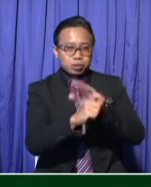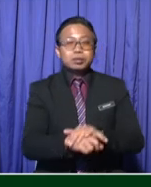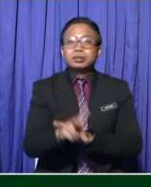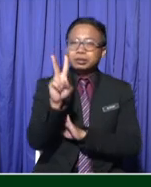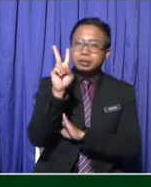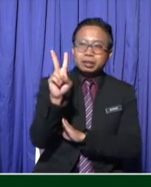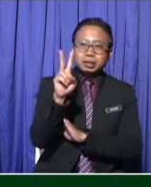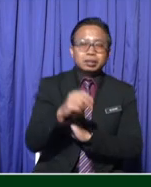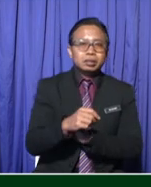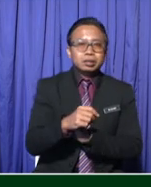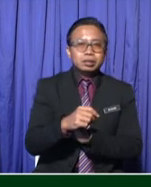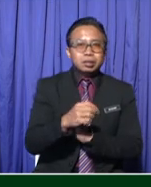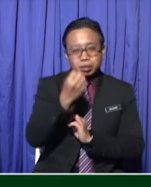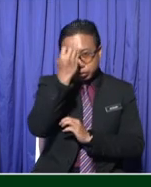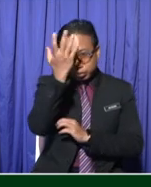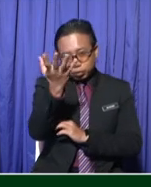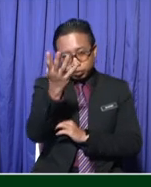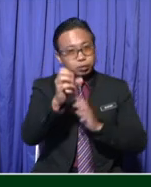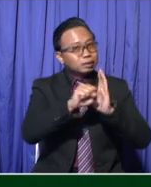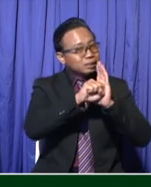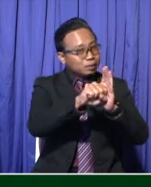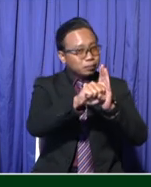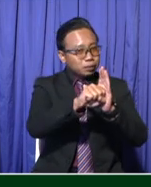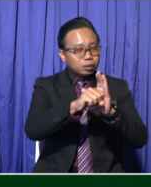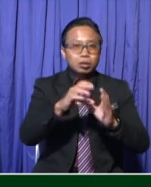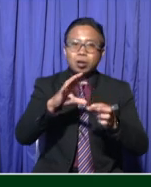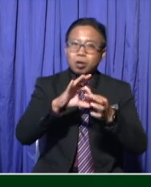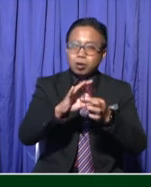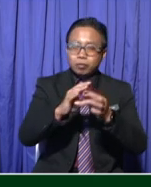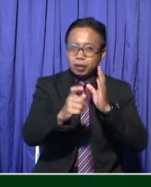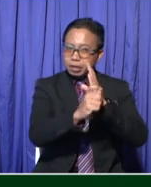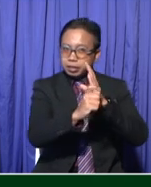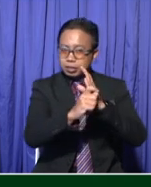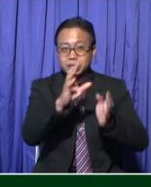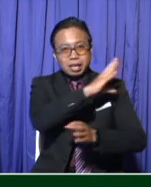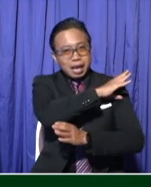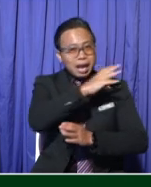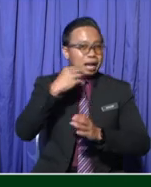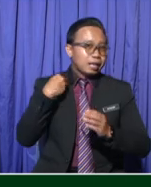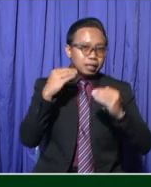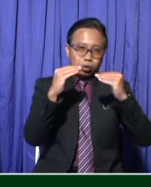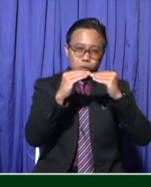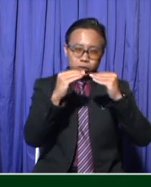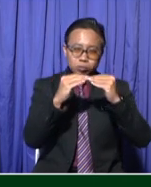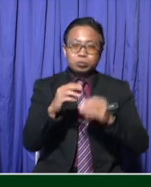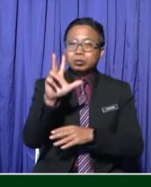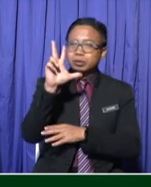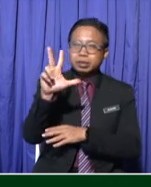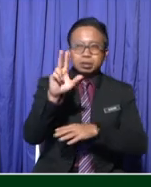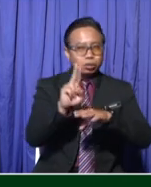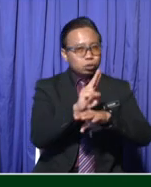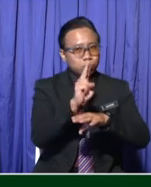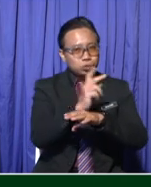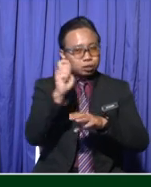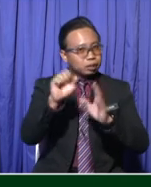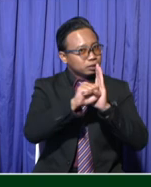Second, introduce the symbol of addition and equal to. Third, use the symbol